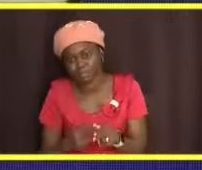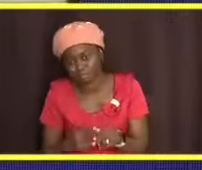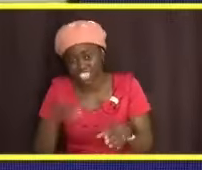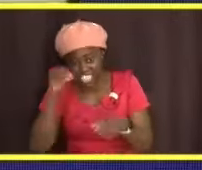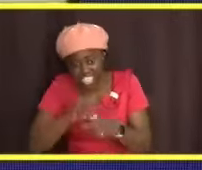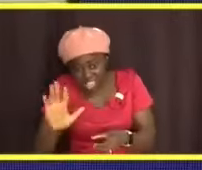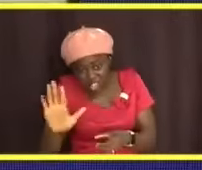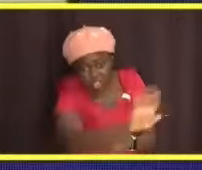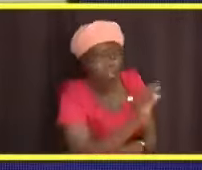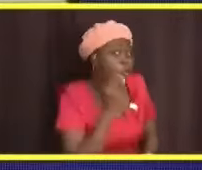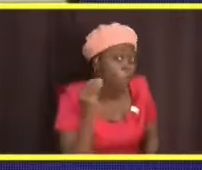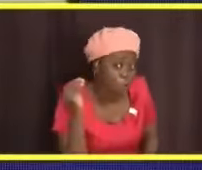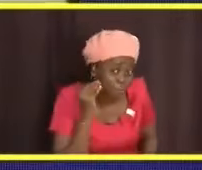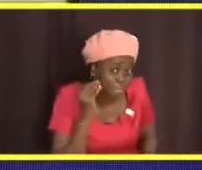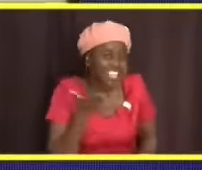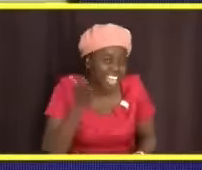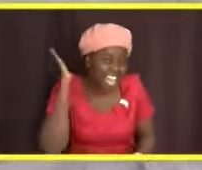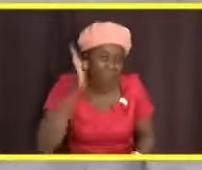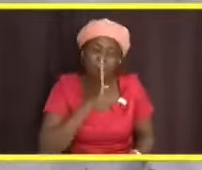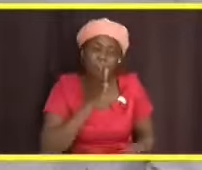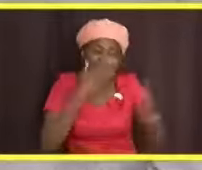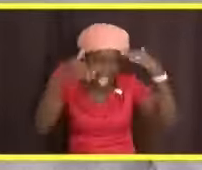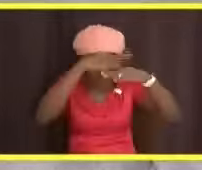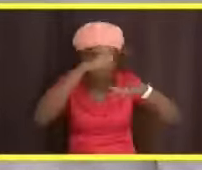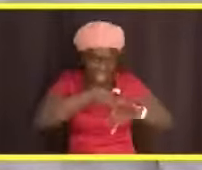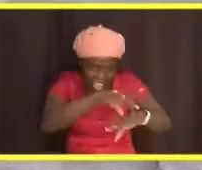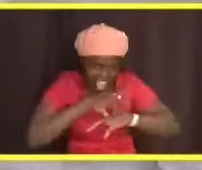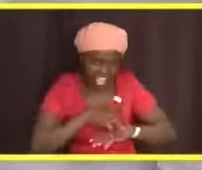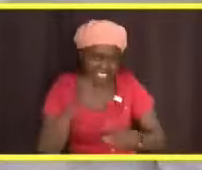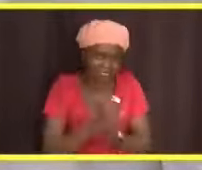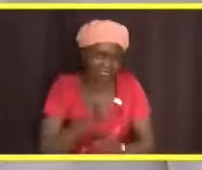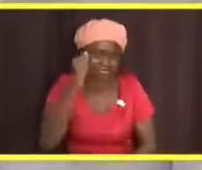In your home, there be heaven on earth.